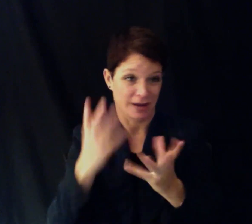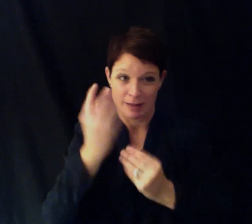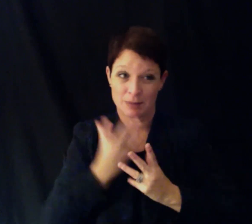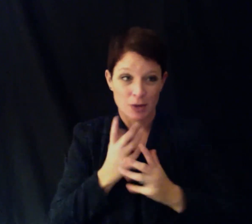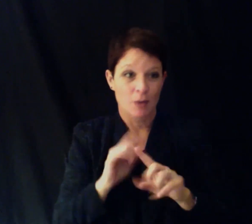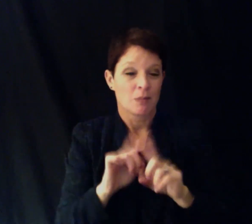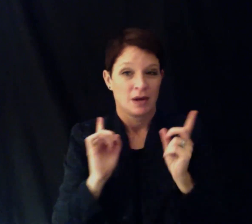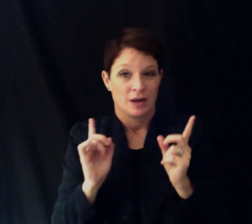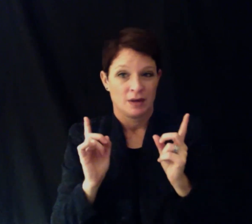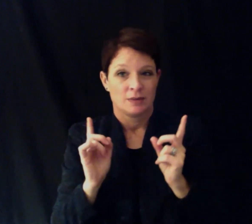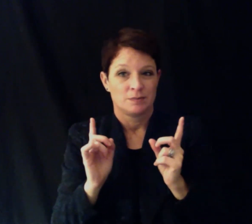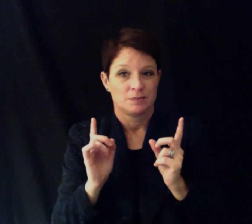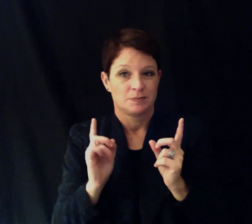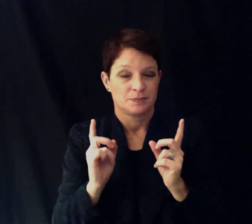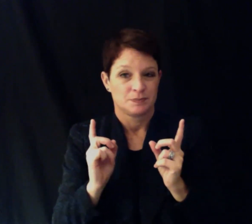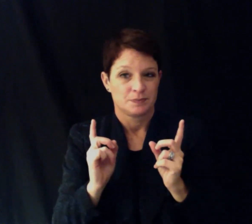But there